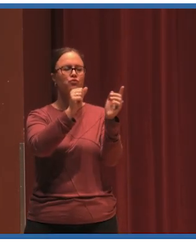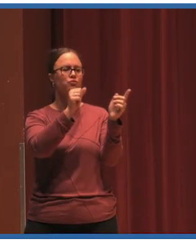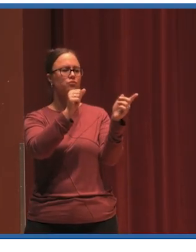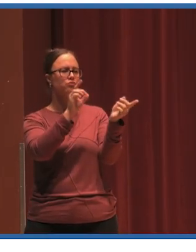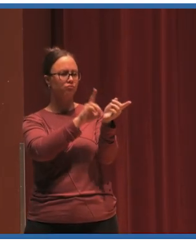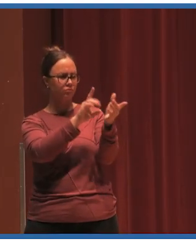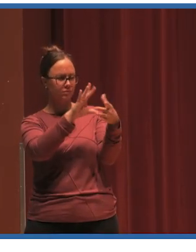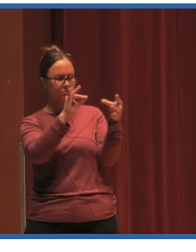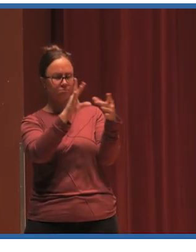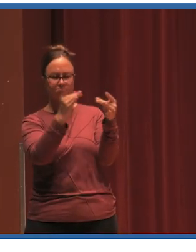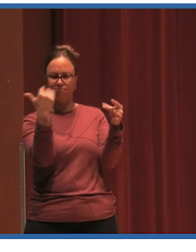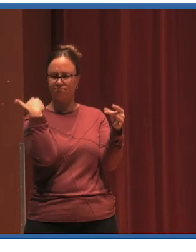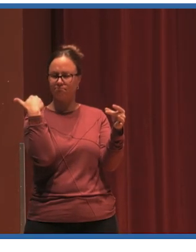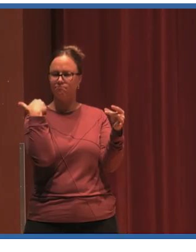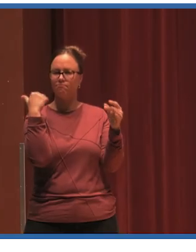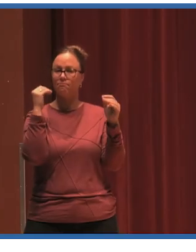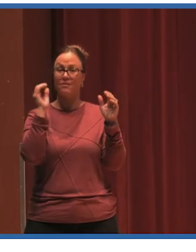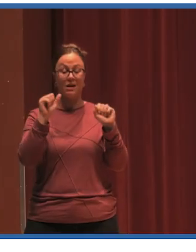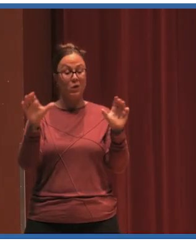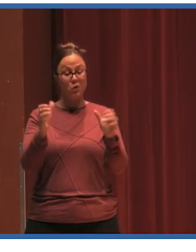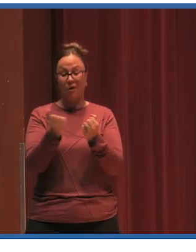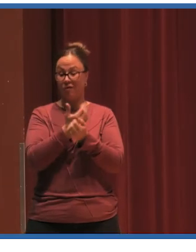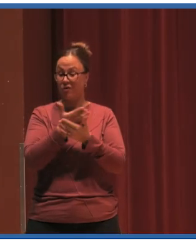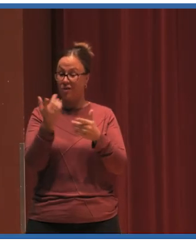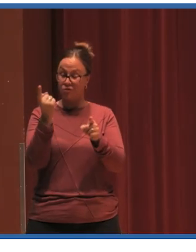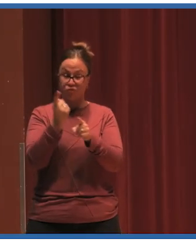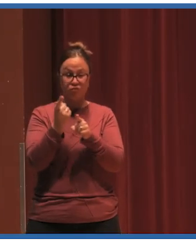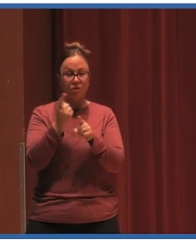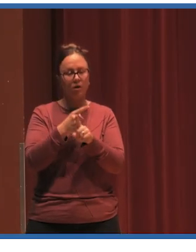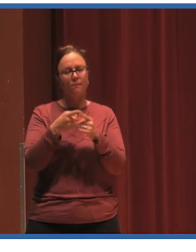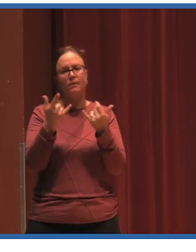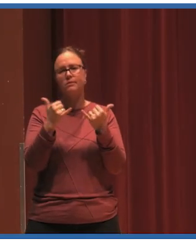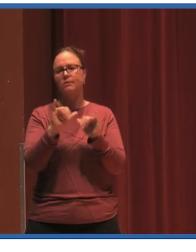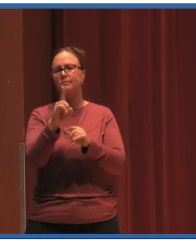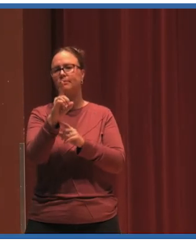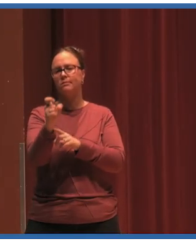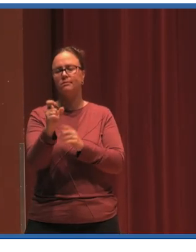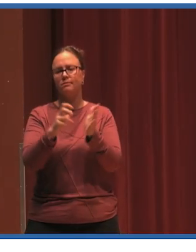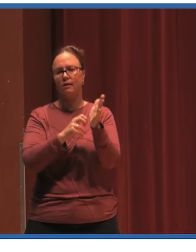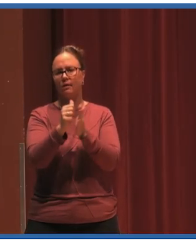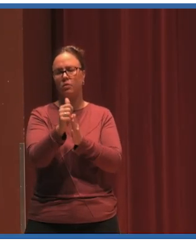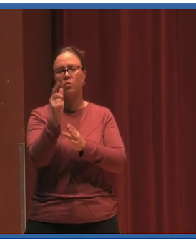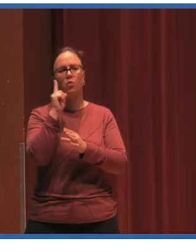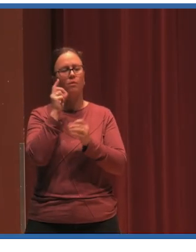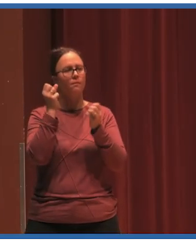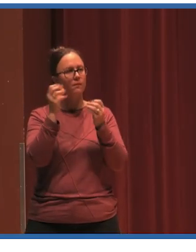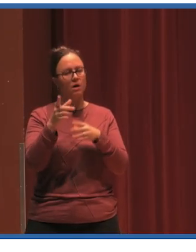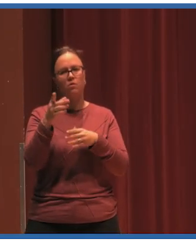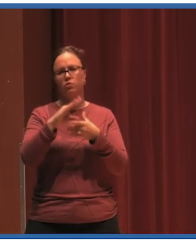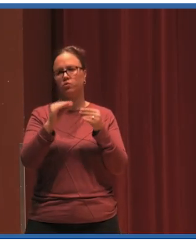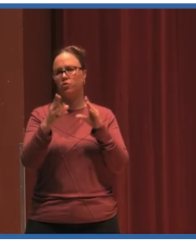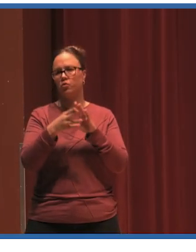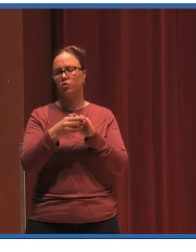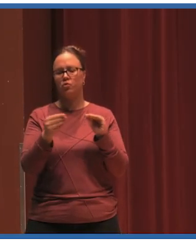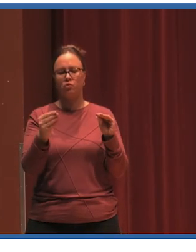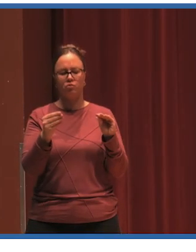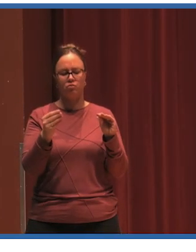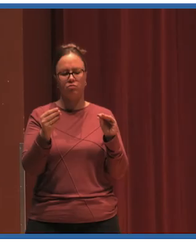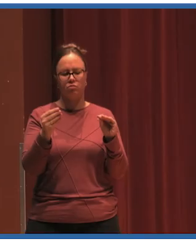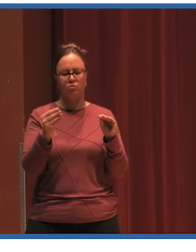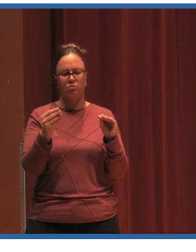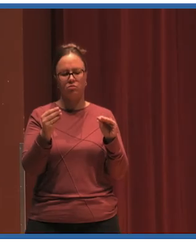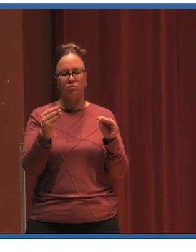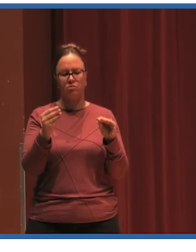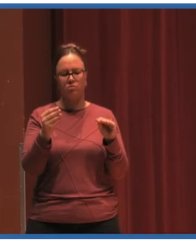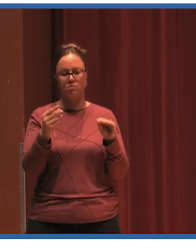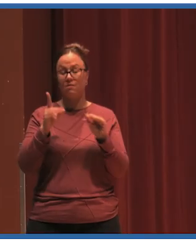earlier, you can sort of do everything right and still get cancer. And we heard a lot of those stories of people who said that they did everything right, their family members